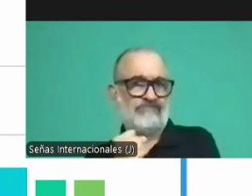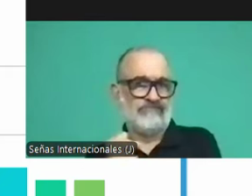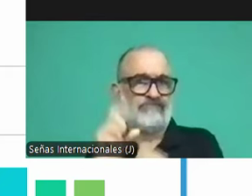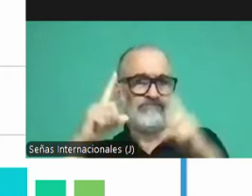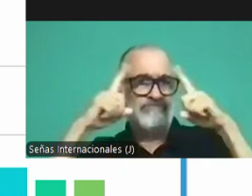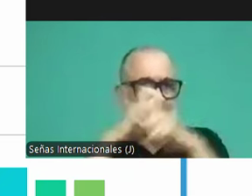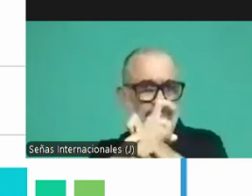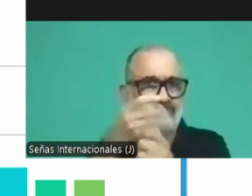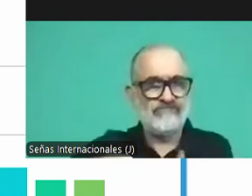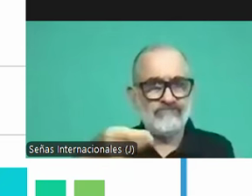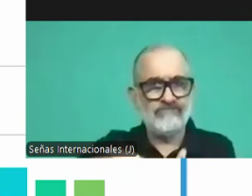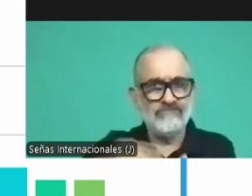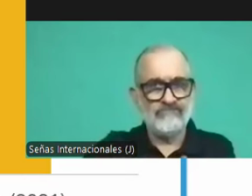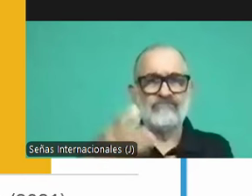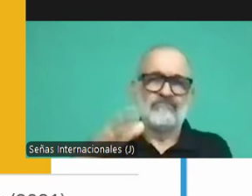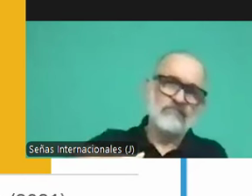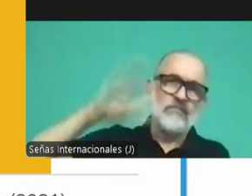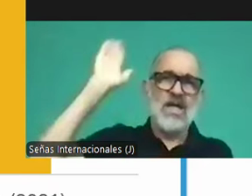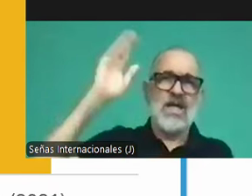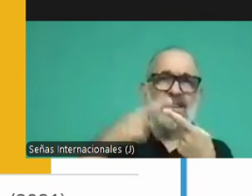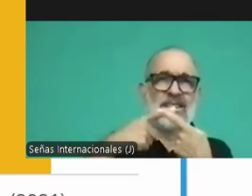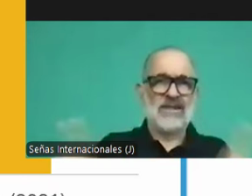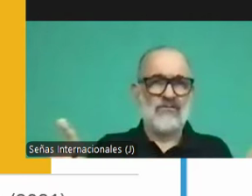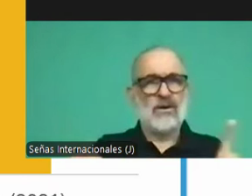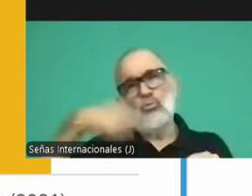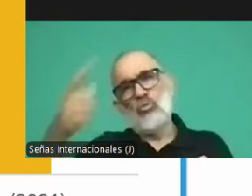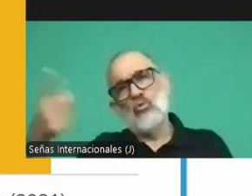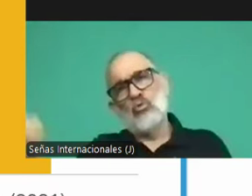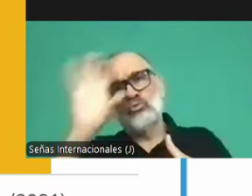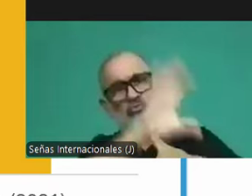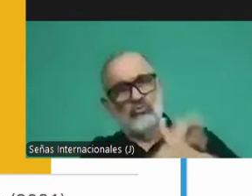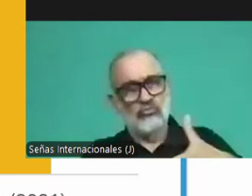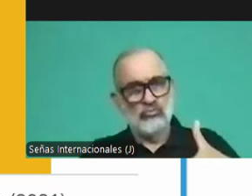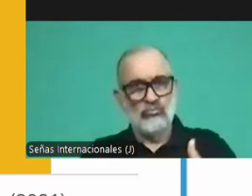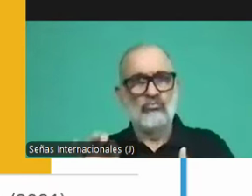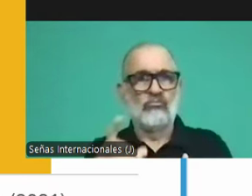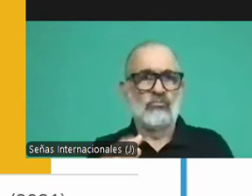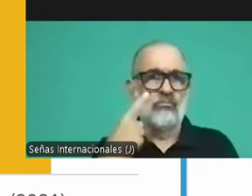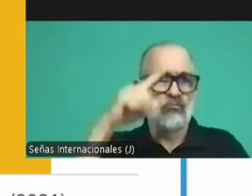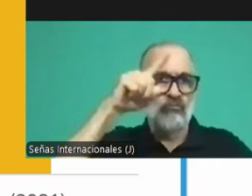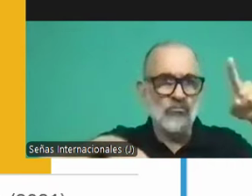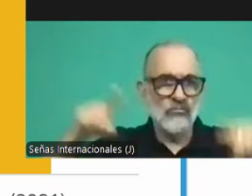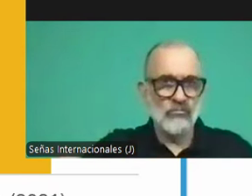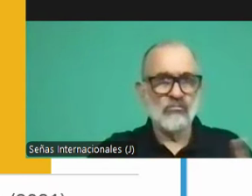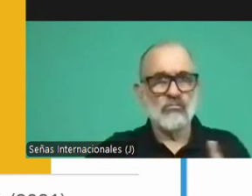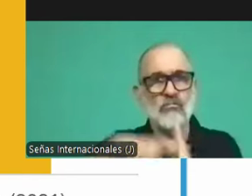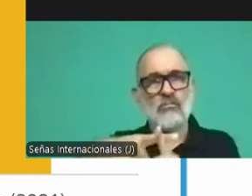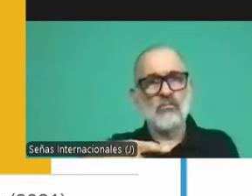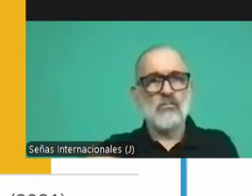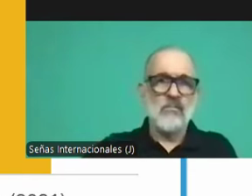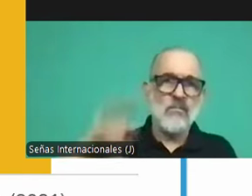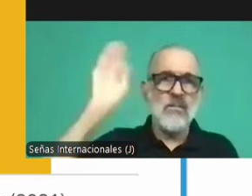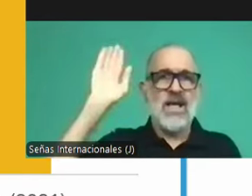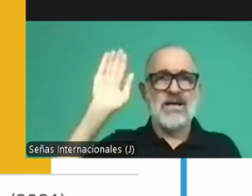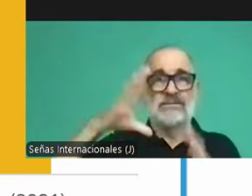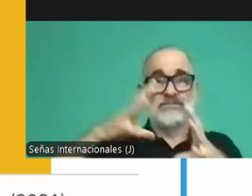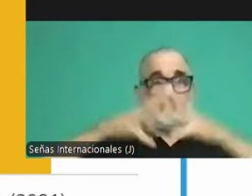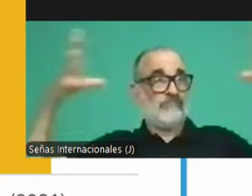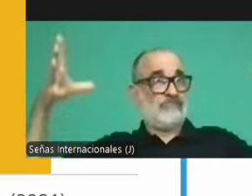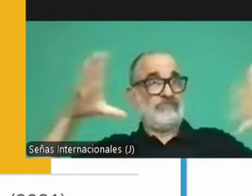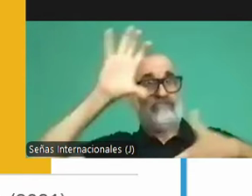diferente greater al resto de and los very quintiles. distinct to Y the rest además, of en la mayoría de los países fifths or estudiados, quintiles. Also, los in most